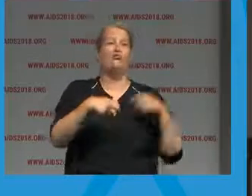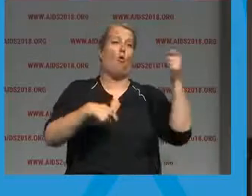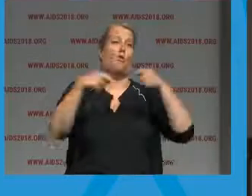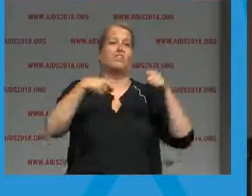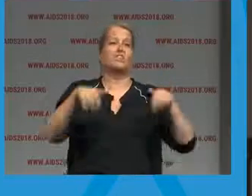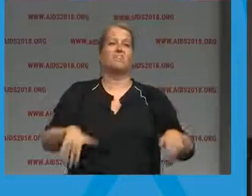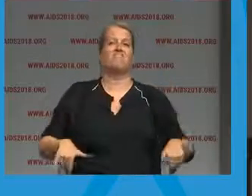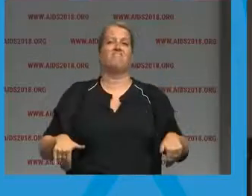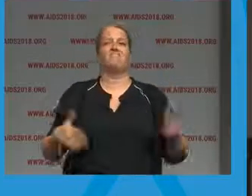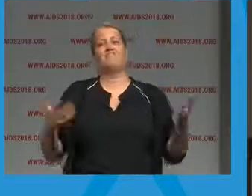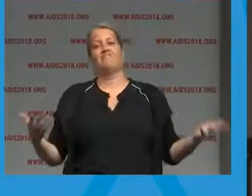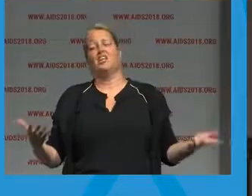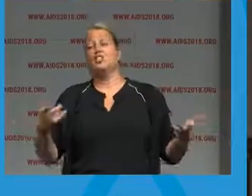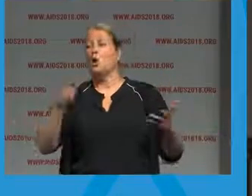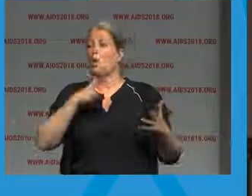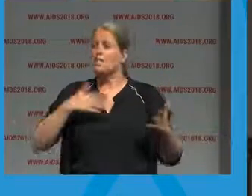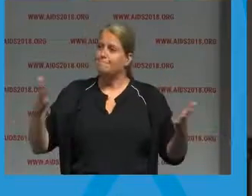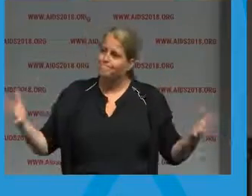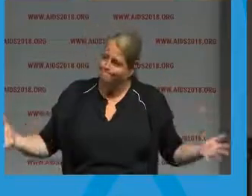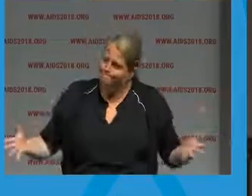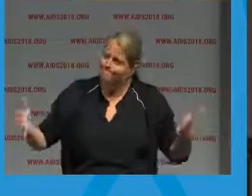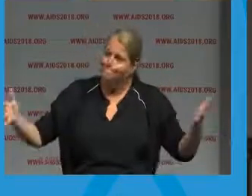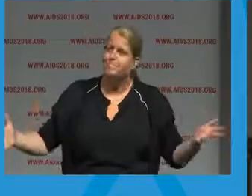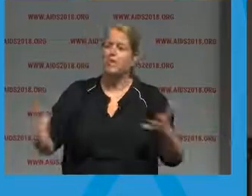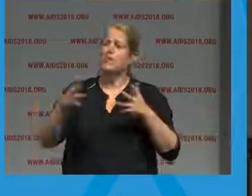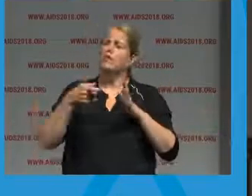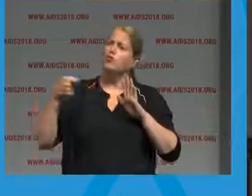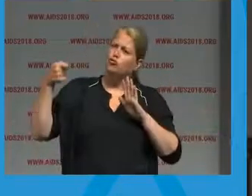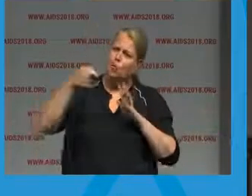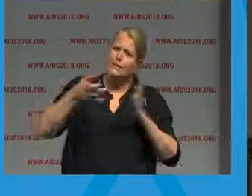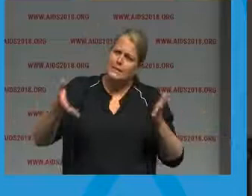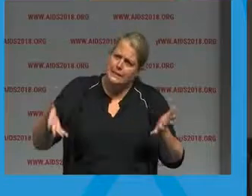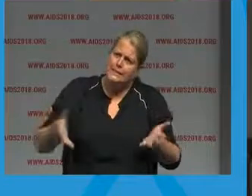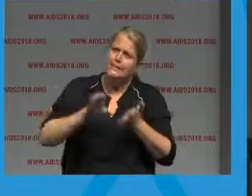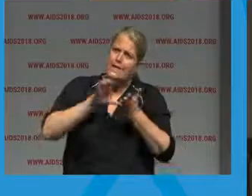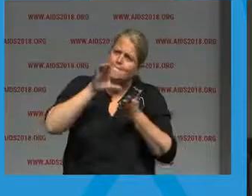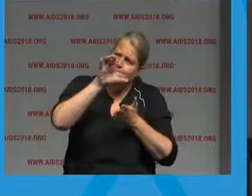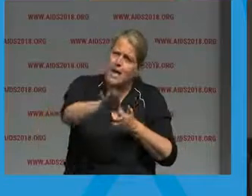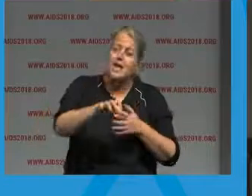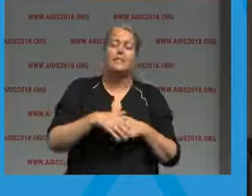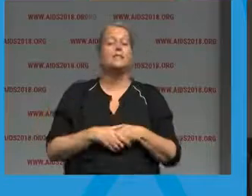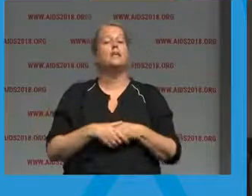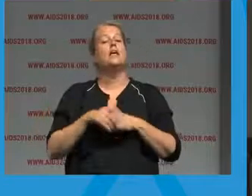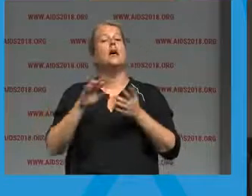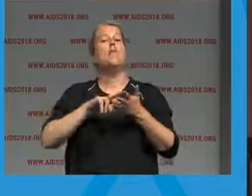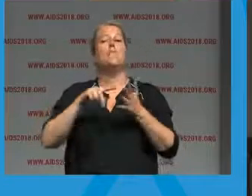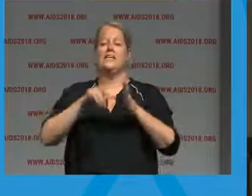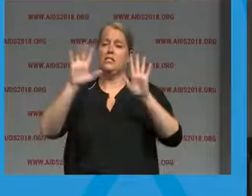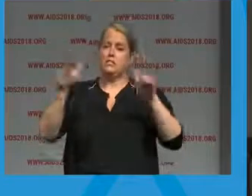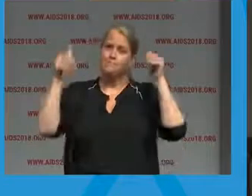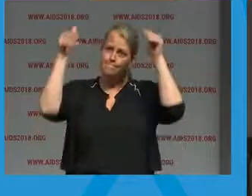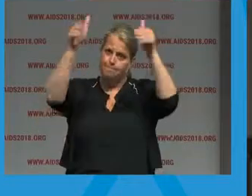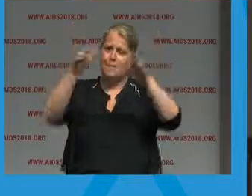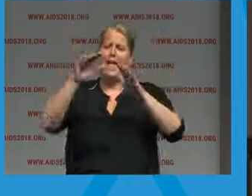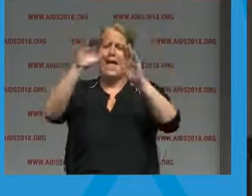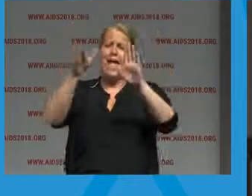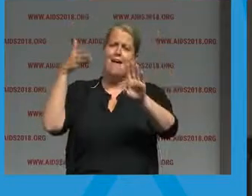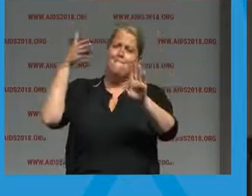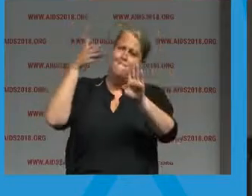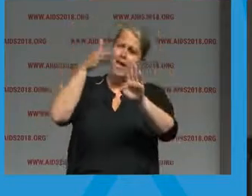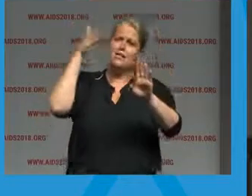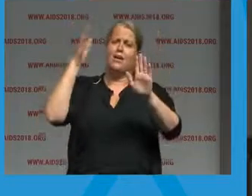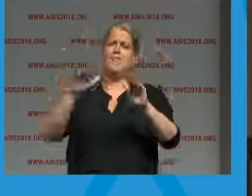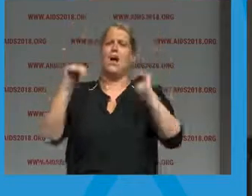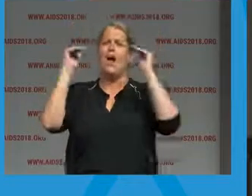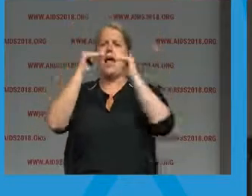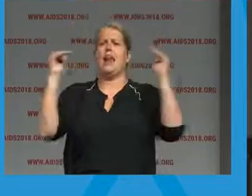urge that donors actually invest so that we have an effective TB high-level meeting, because